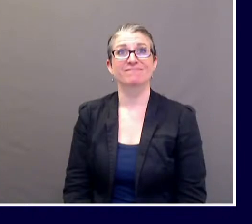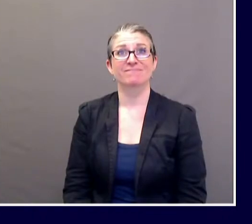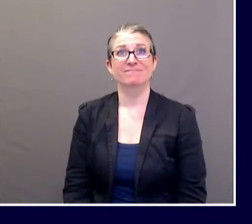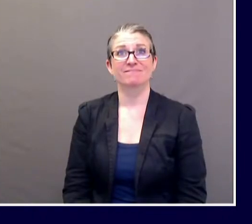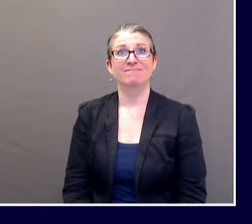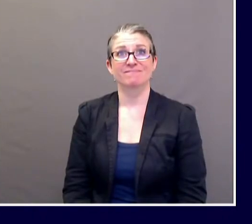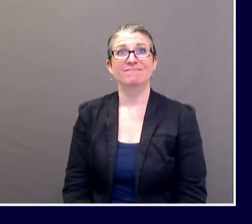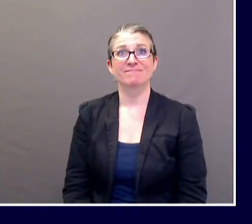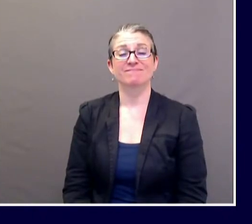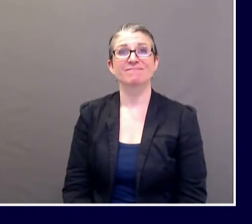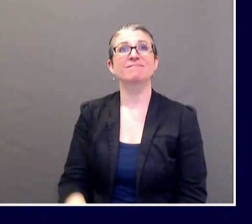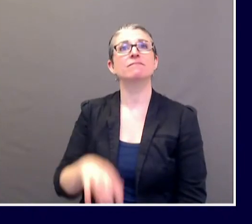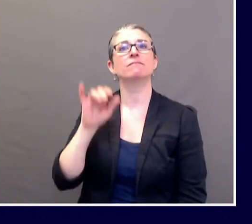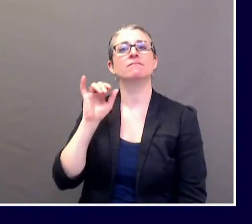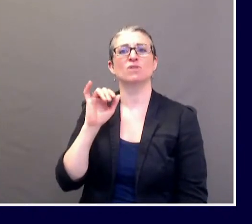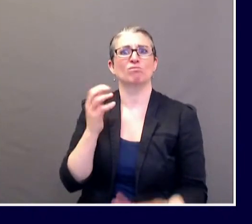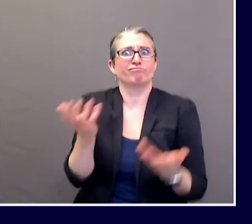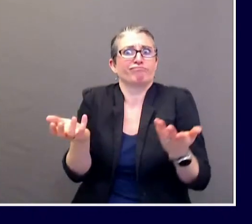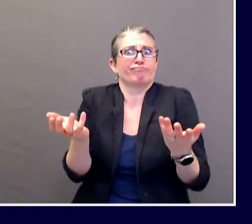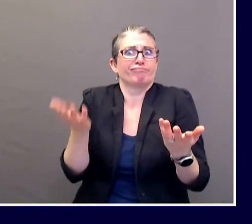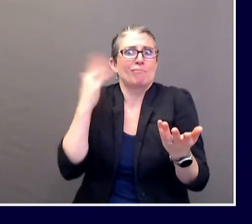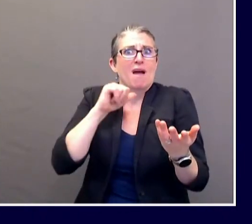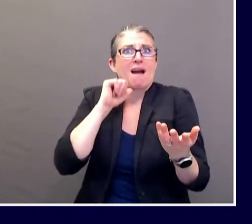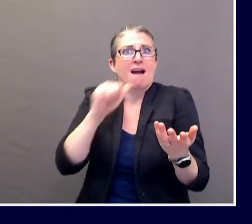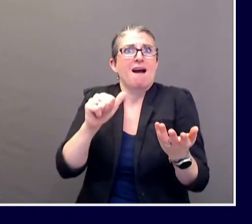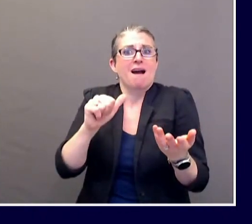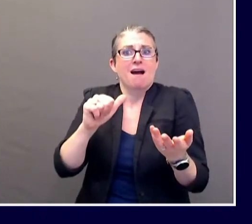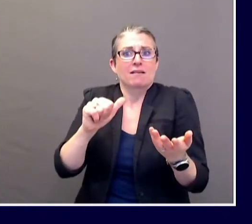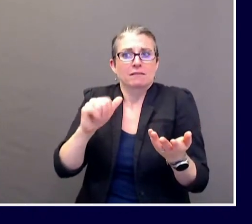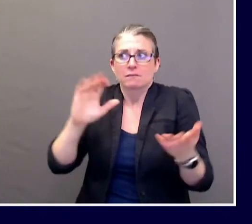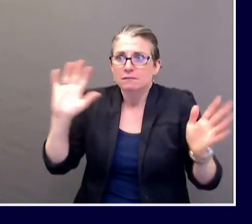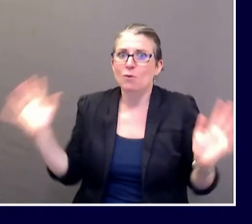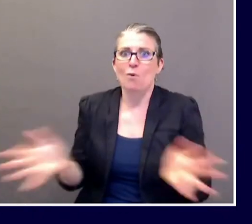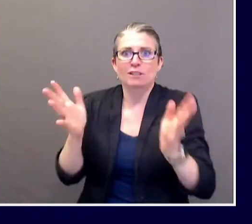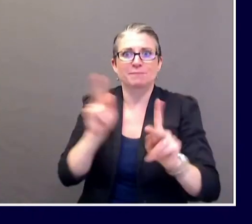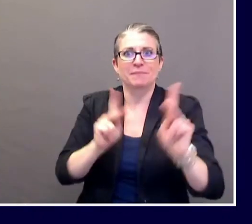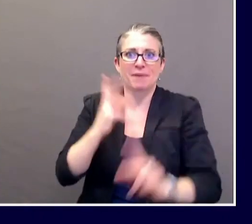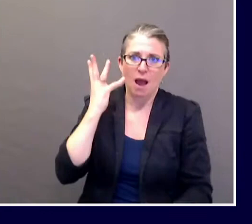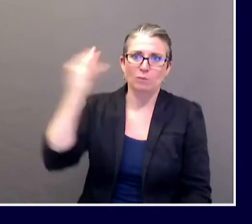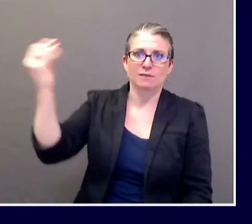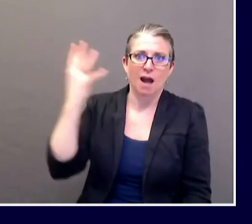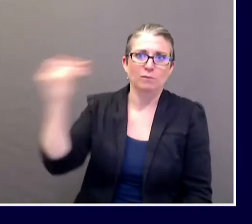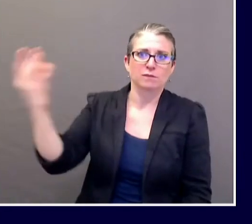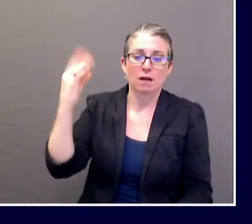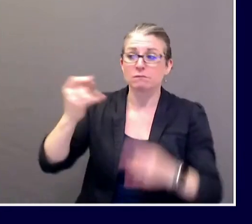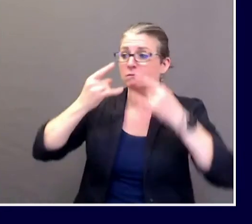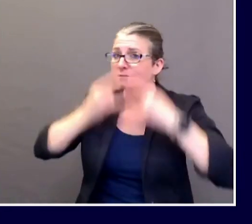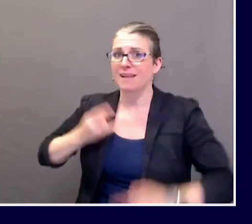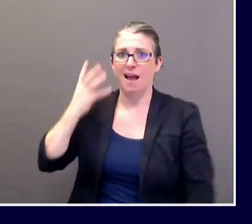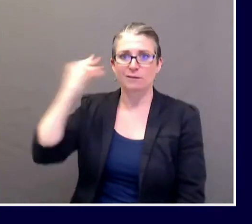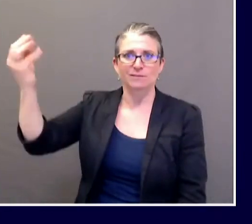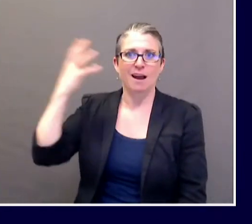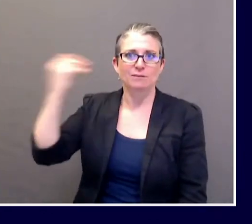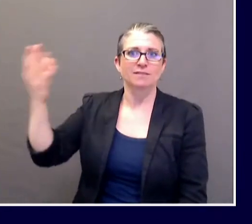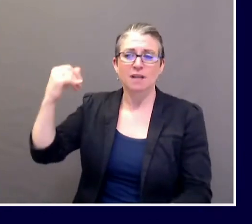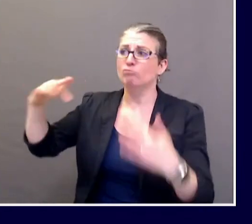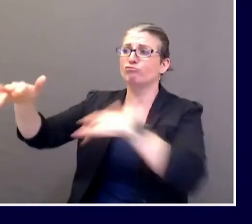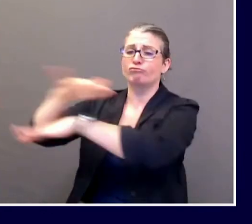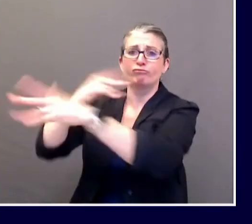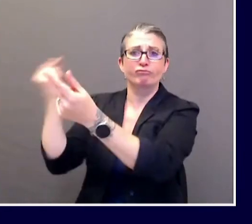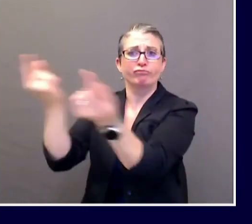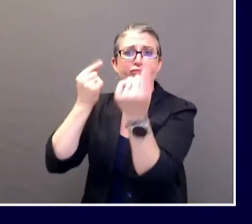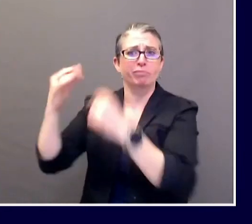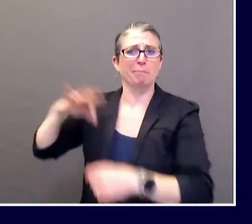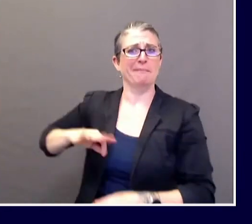take advantage of being outdoors and not needing to wear masks. There's really not much more than that going on. It's just a recognition that times